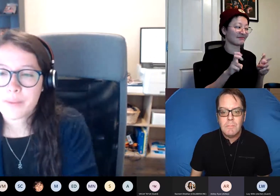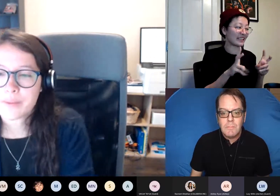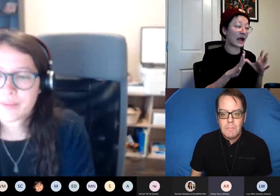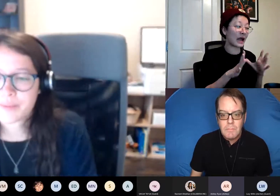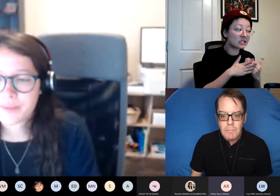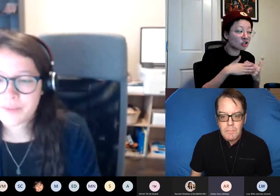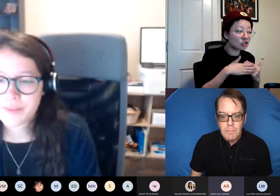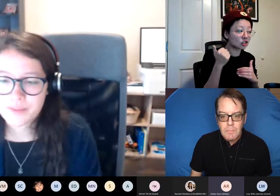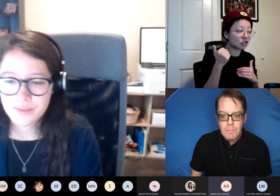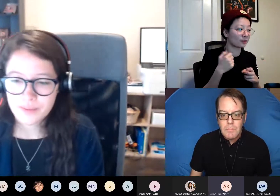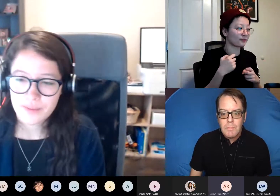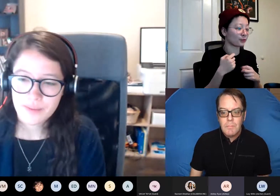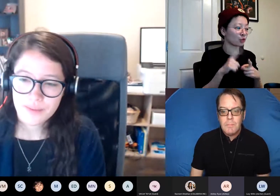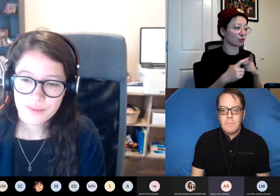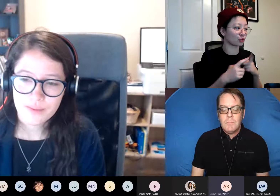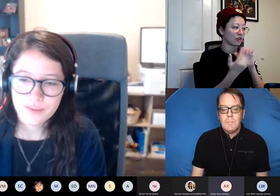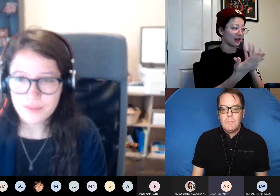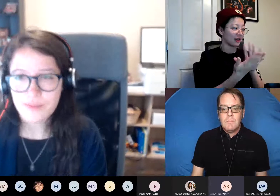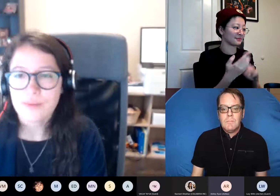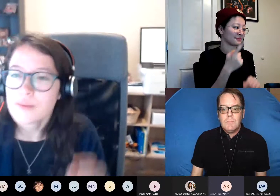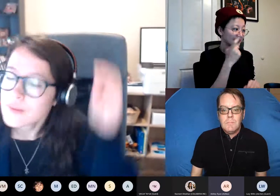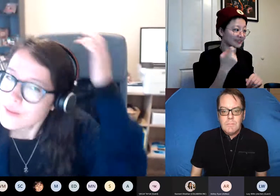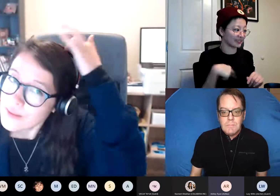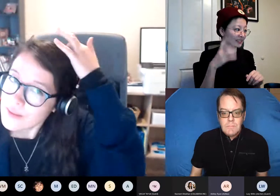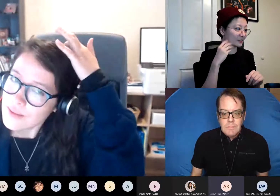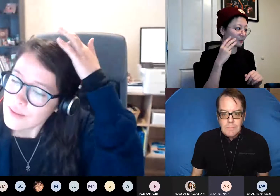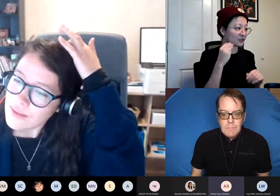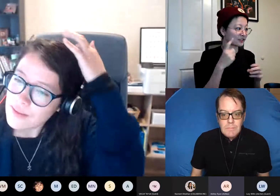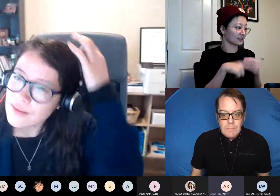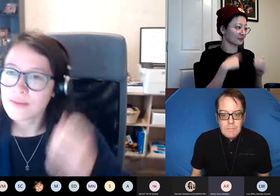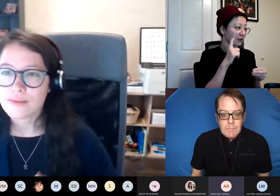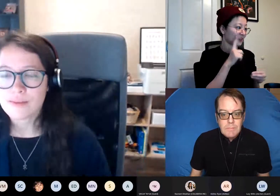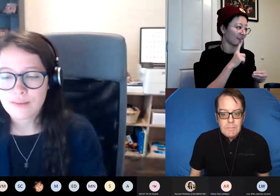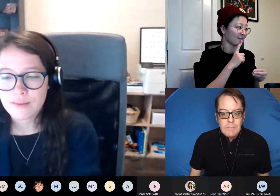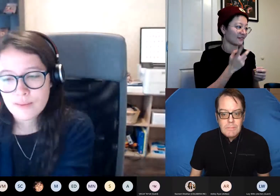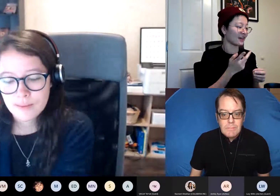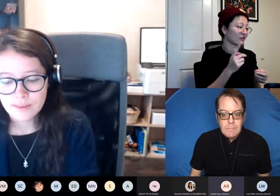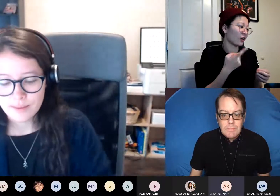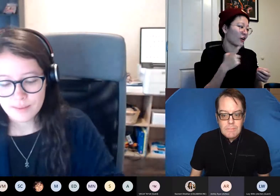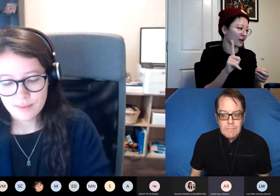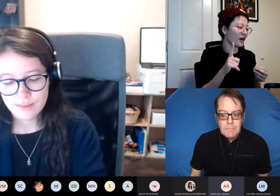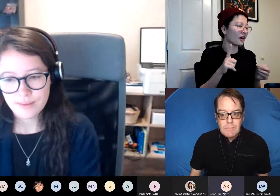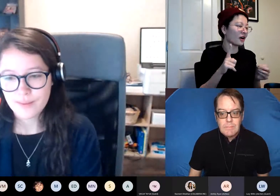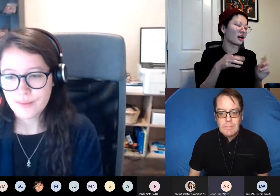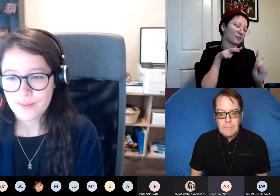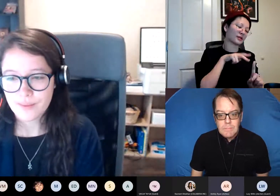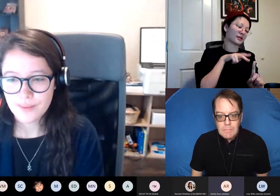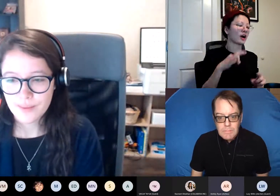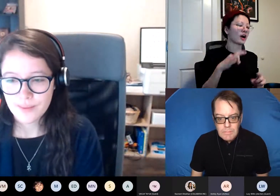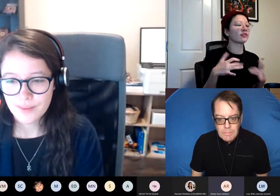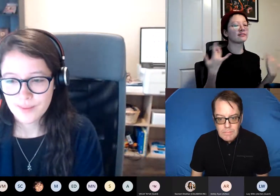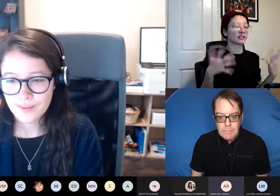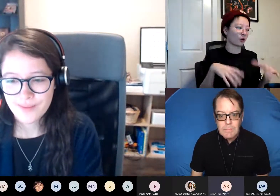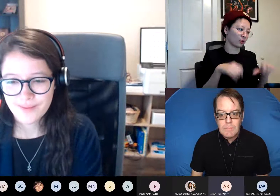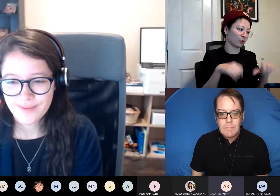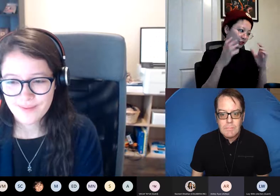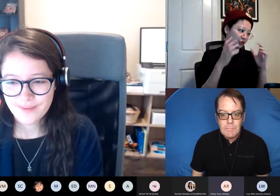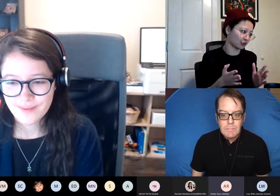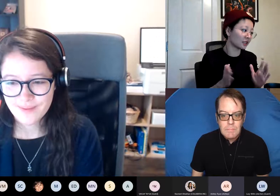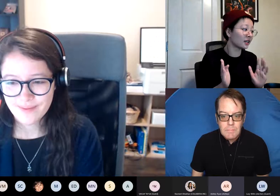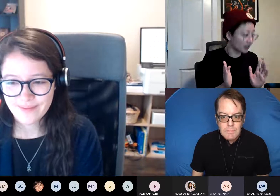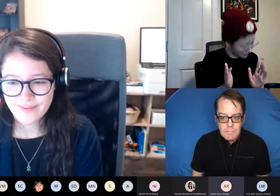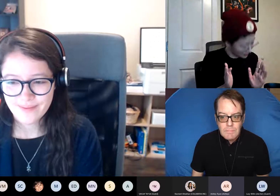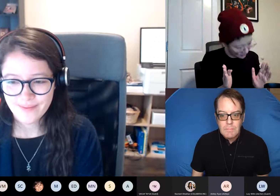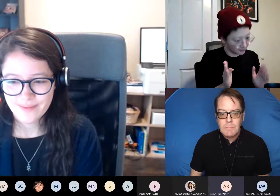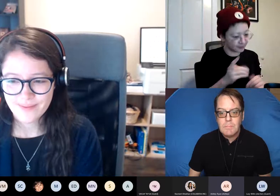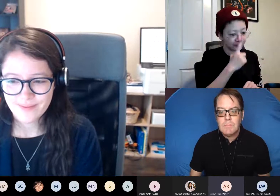wheelchair users. And so I know with us being deaf, it's very